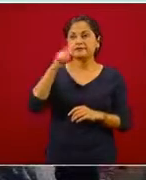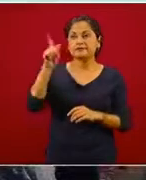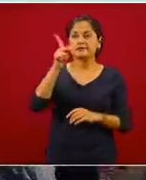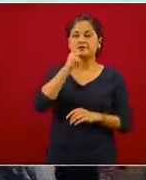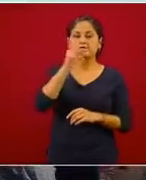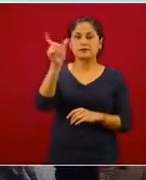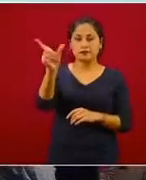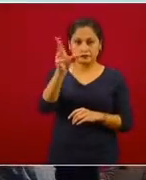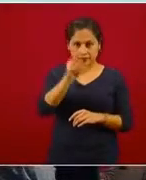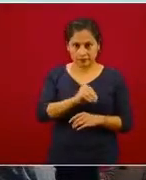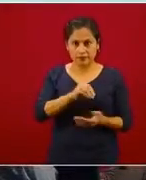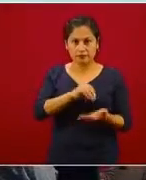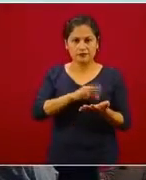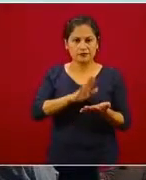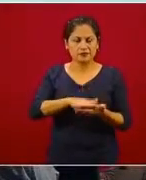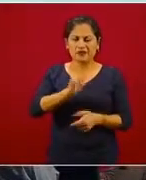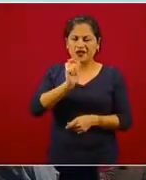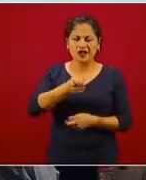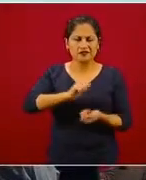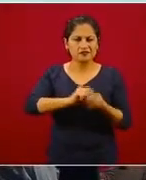an education platform,